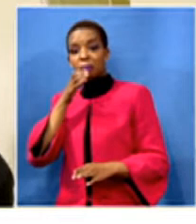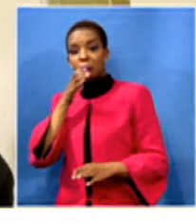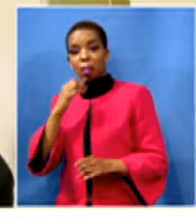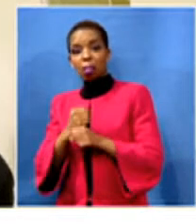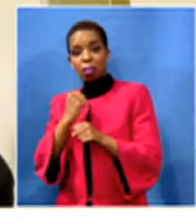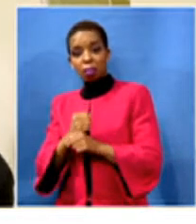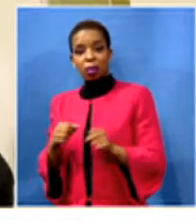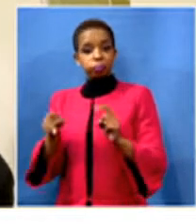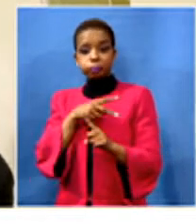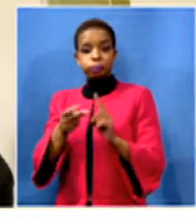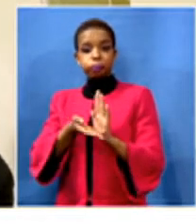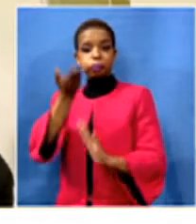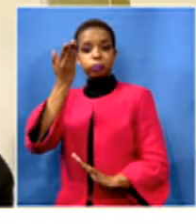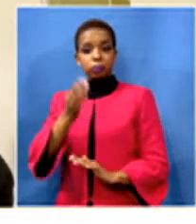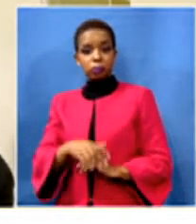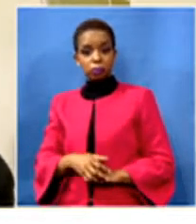involved?